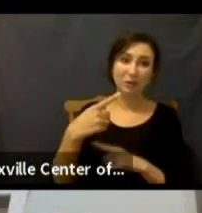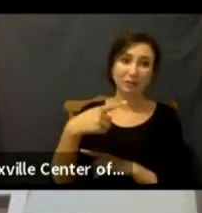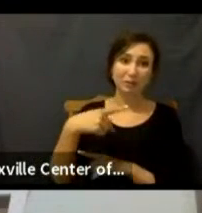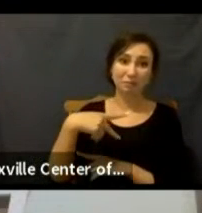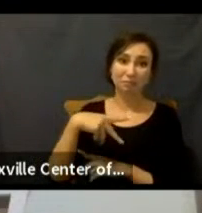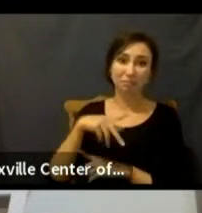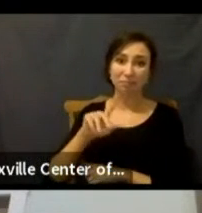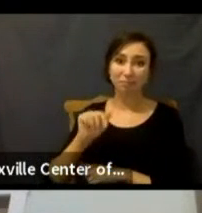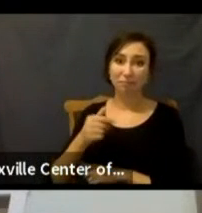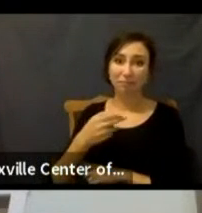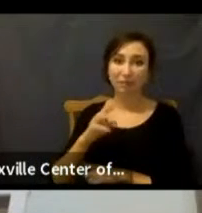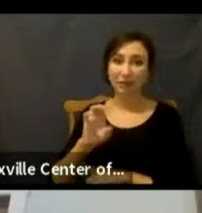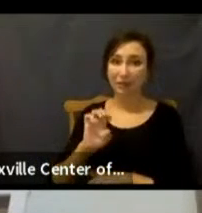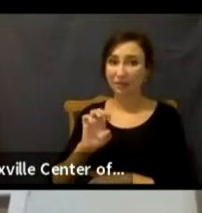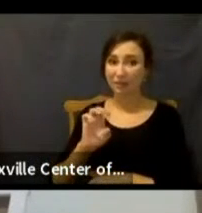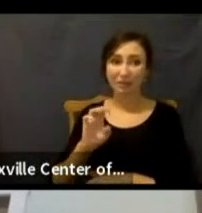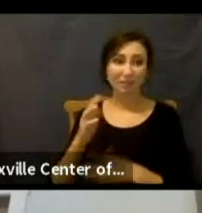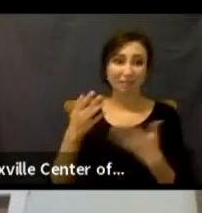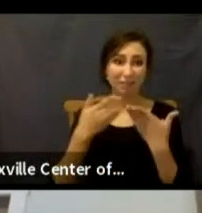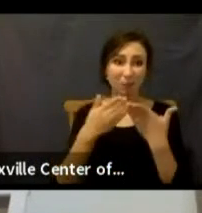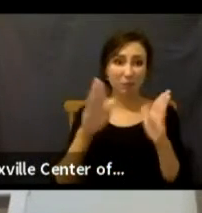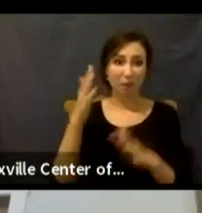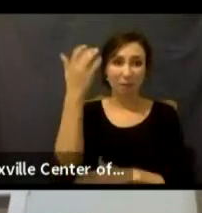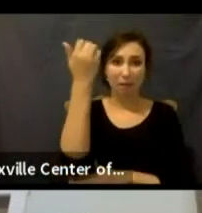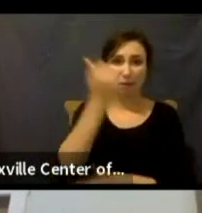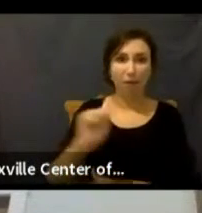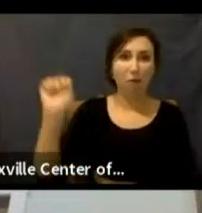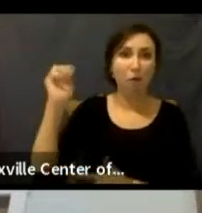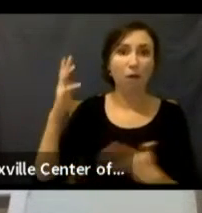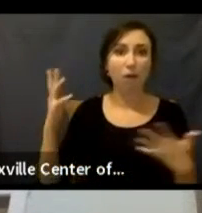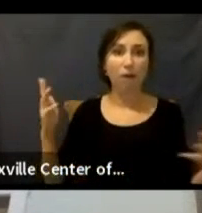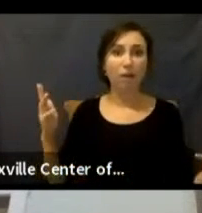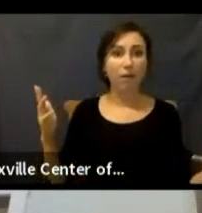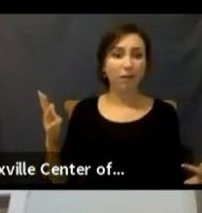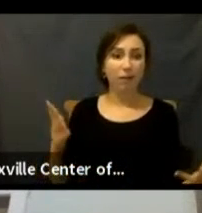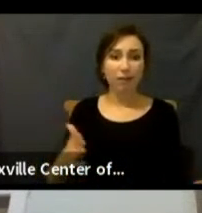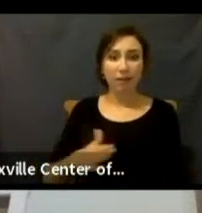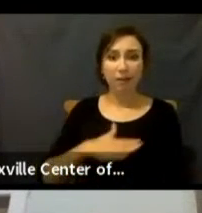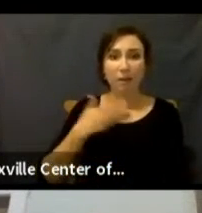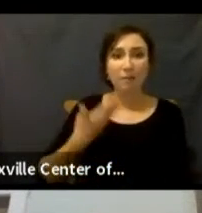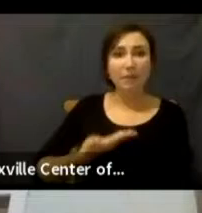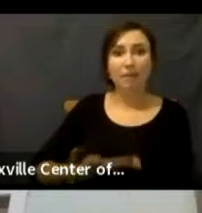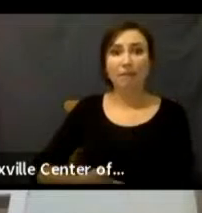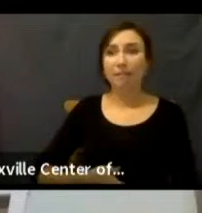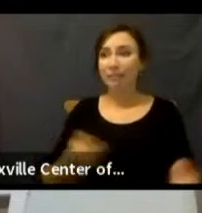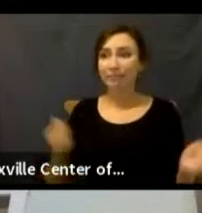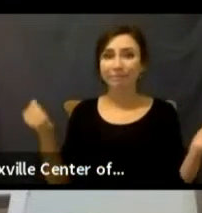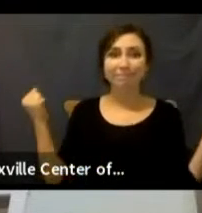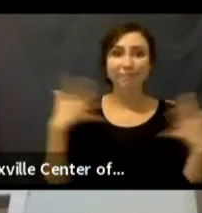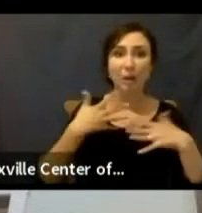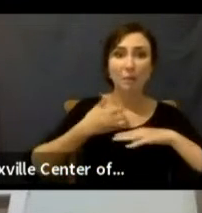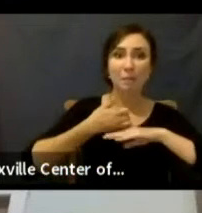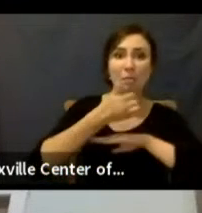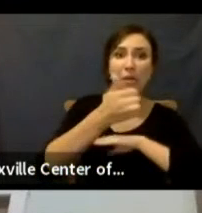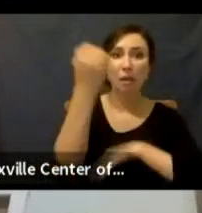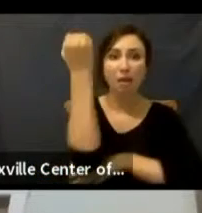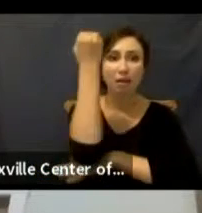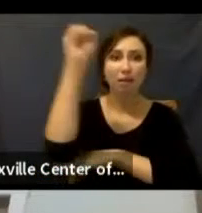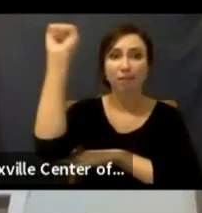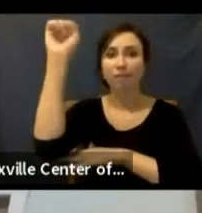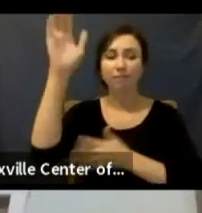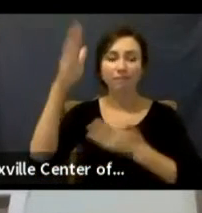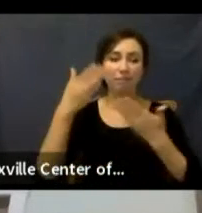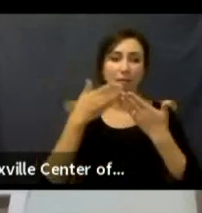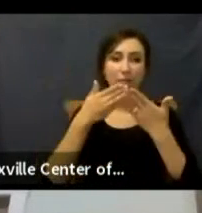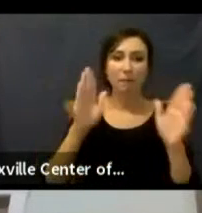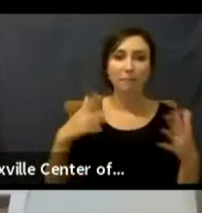was public outcry. There was a lot of fear and blame and revolt, and public health